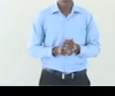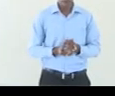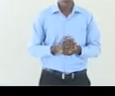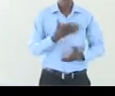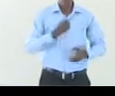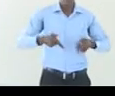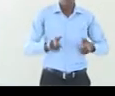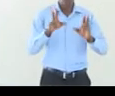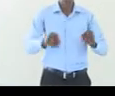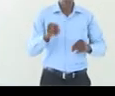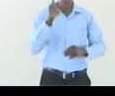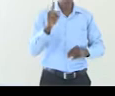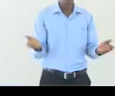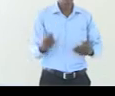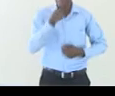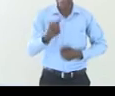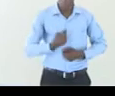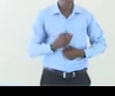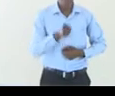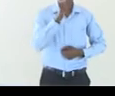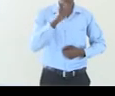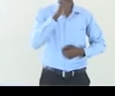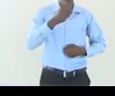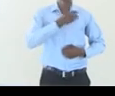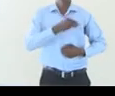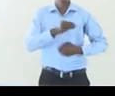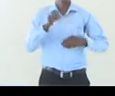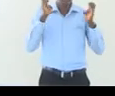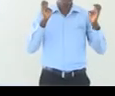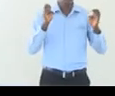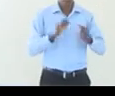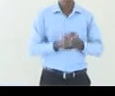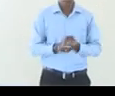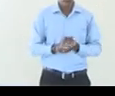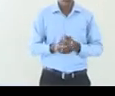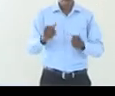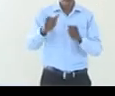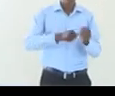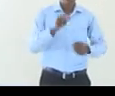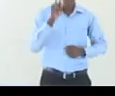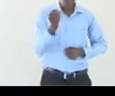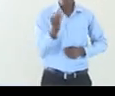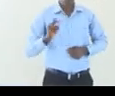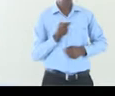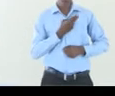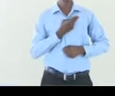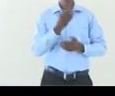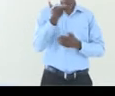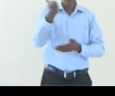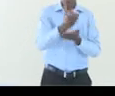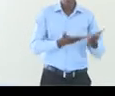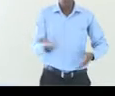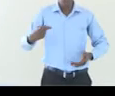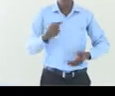And let no one here tell me that, oh, I'm not Minister of Education, I'm not President, I'm not Governor. Every one of us, there is something we